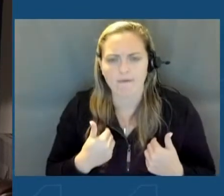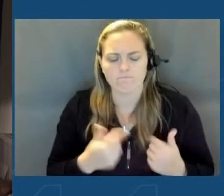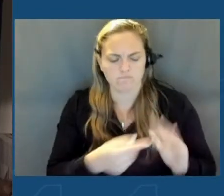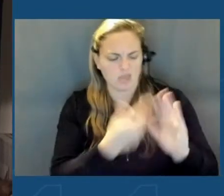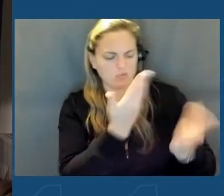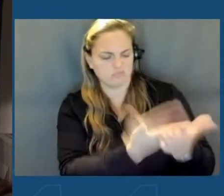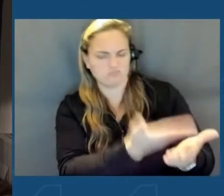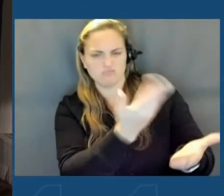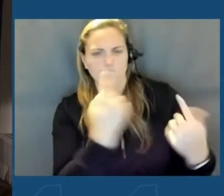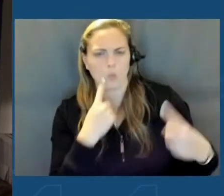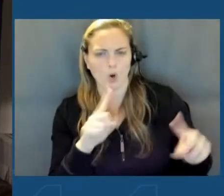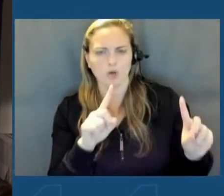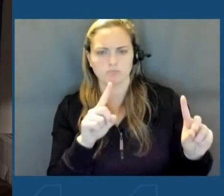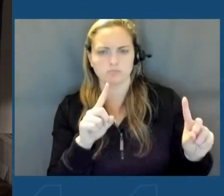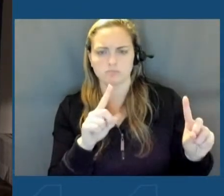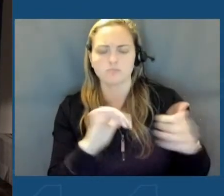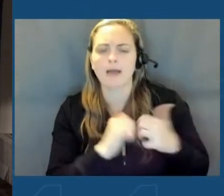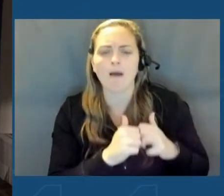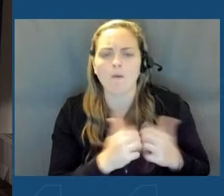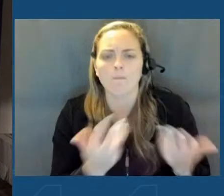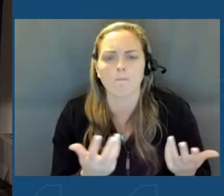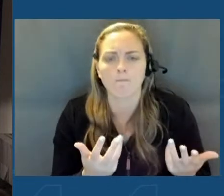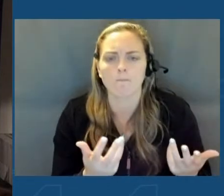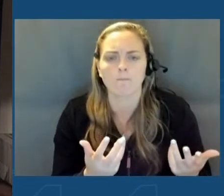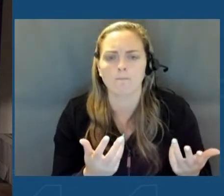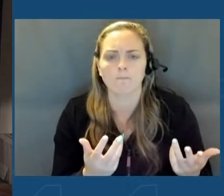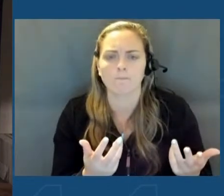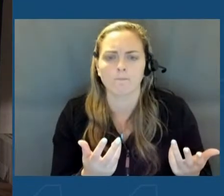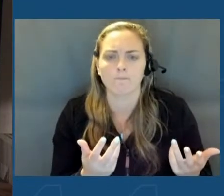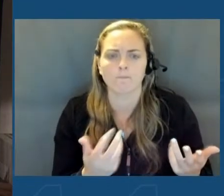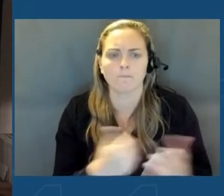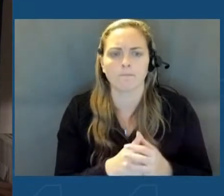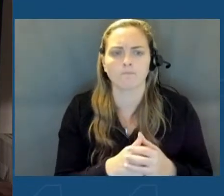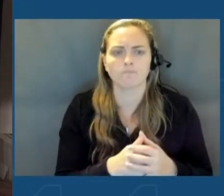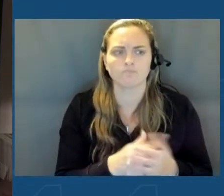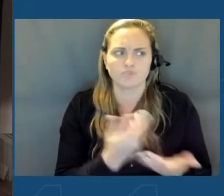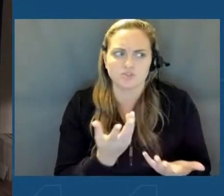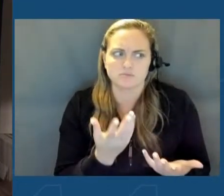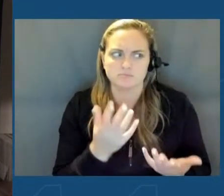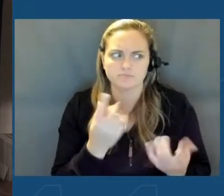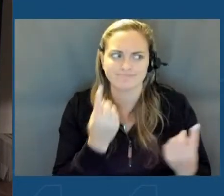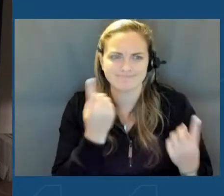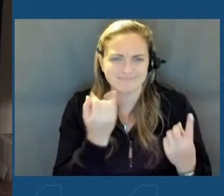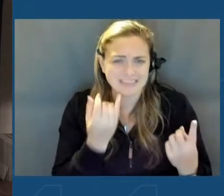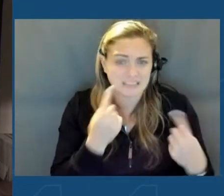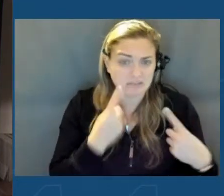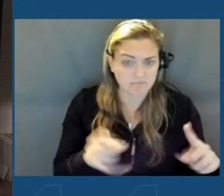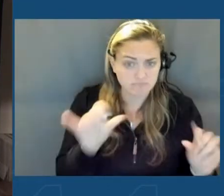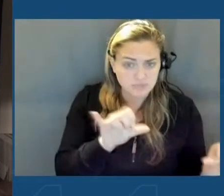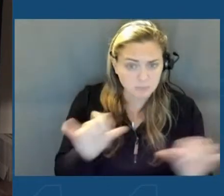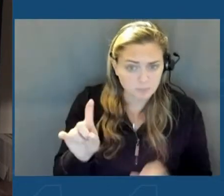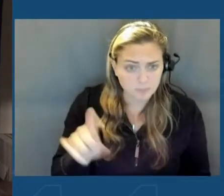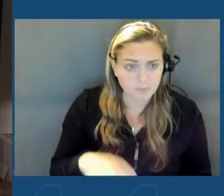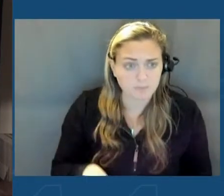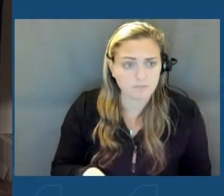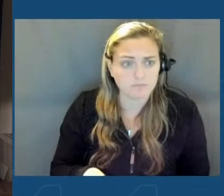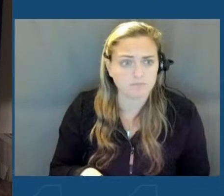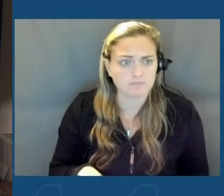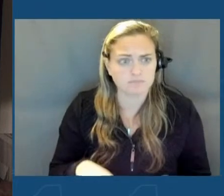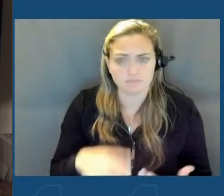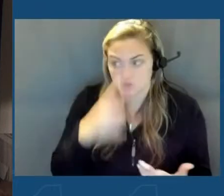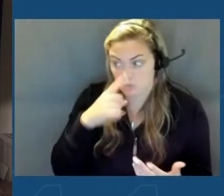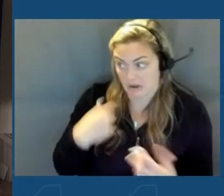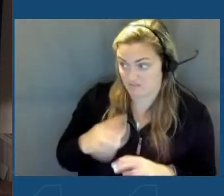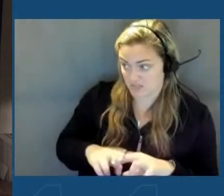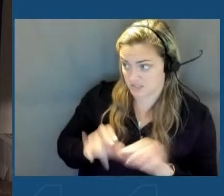does work, to kind of allay the fears that are out there that this just isn't as effective. Right. Dr. Bassett? Sure. Can I answer from here?